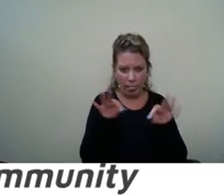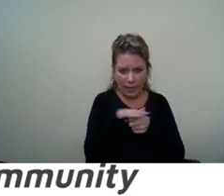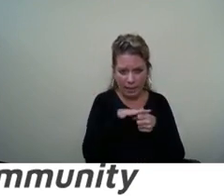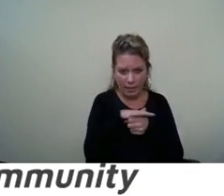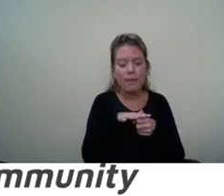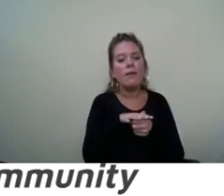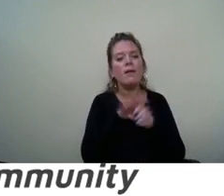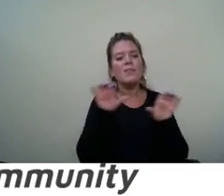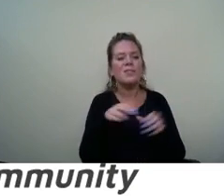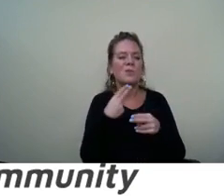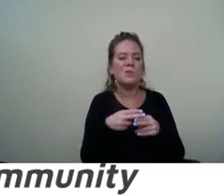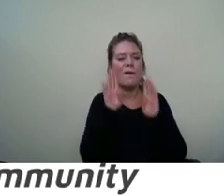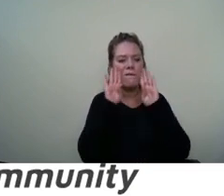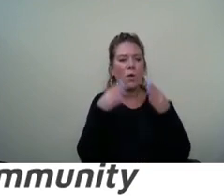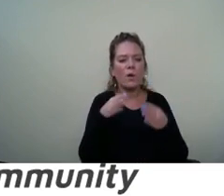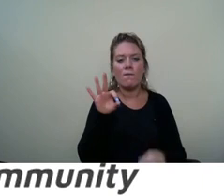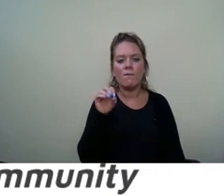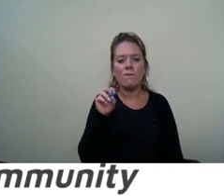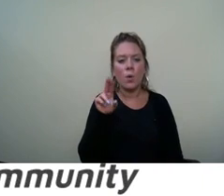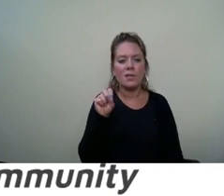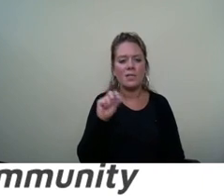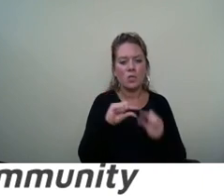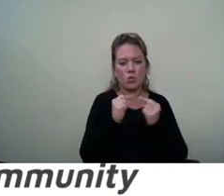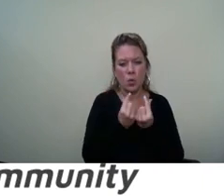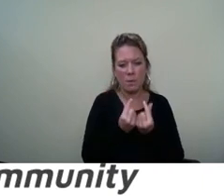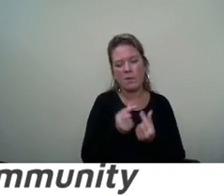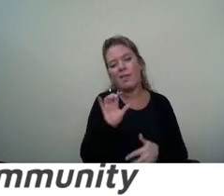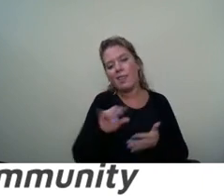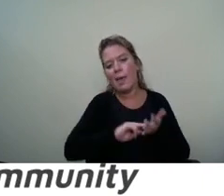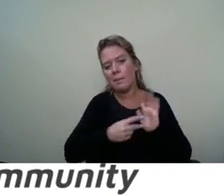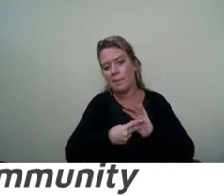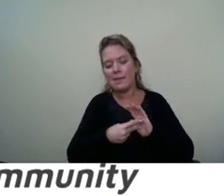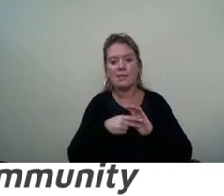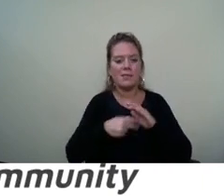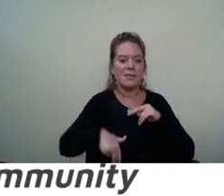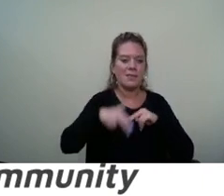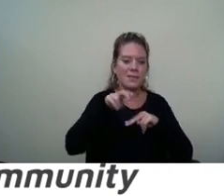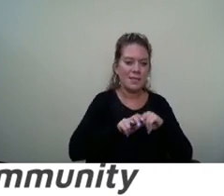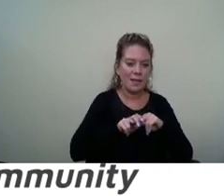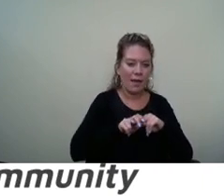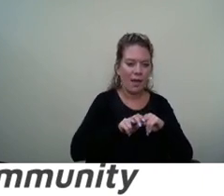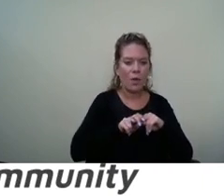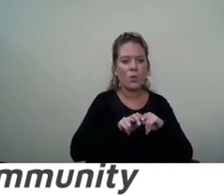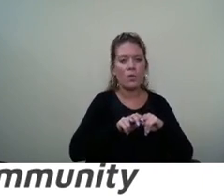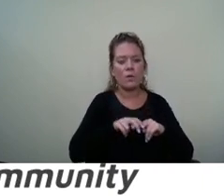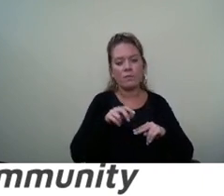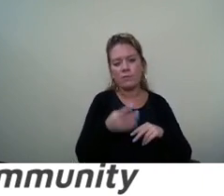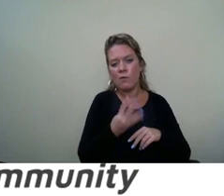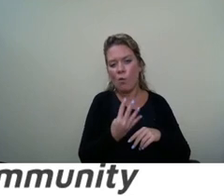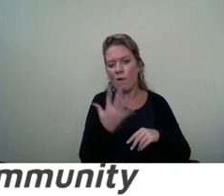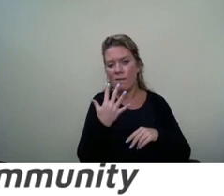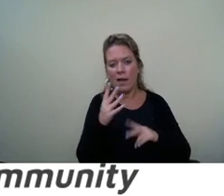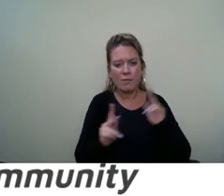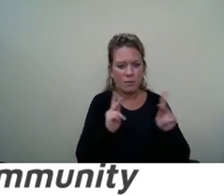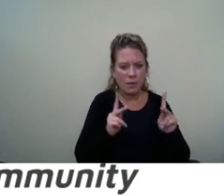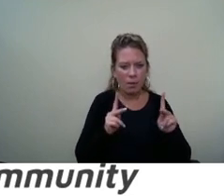what was called like focus groups. So essentially, a focus group is you sit down with 4 or 5